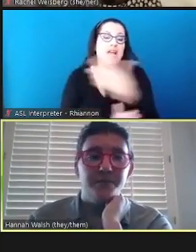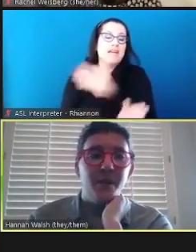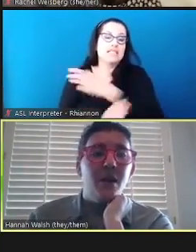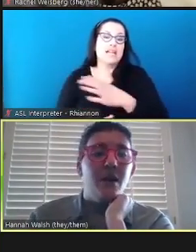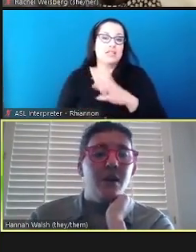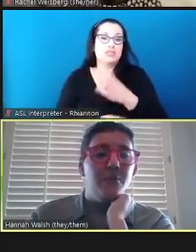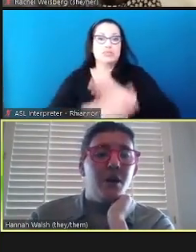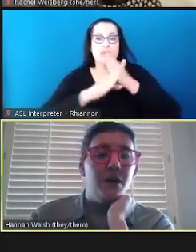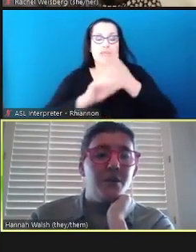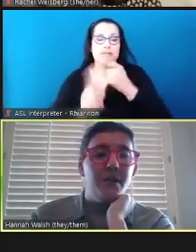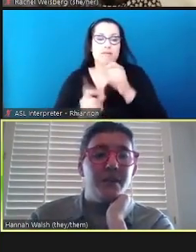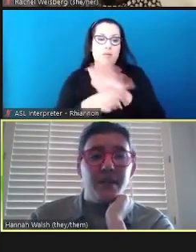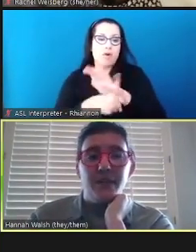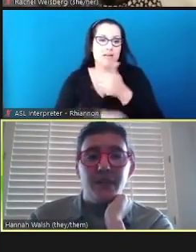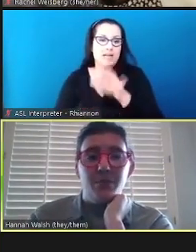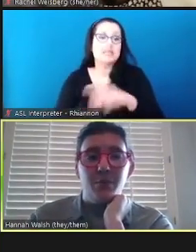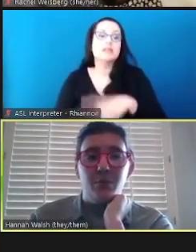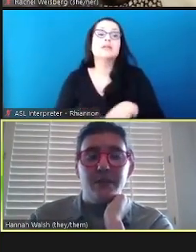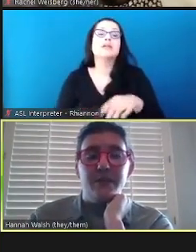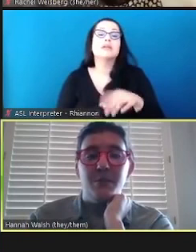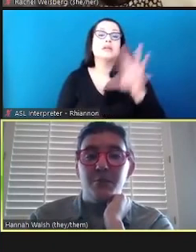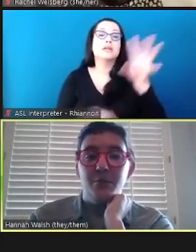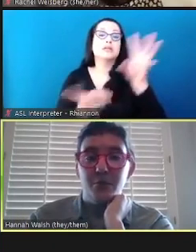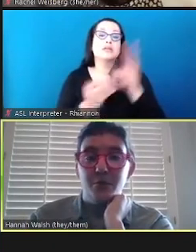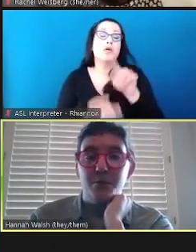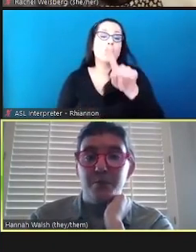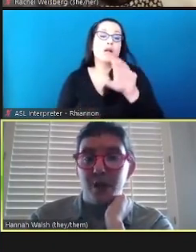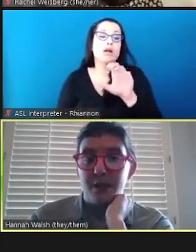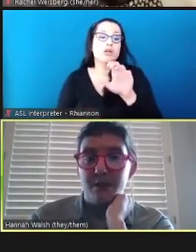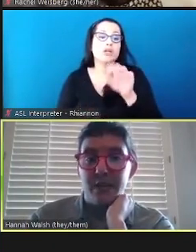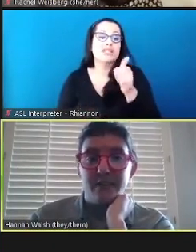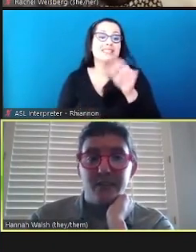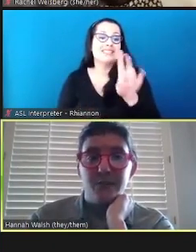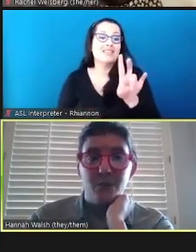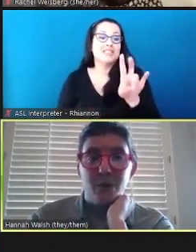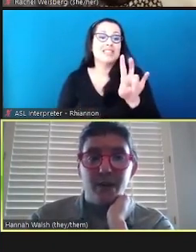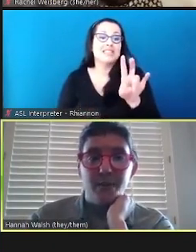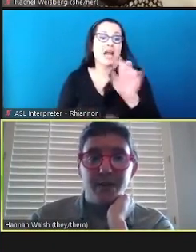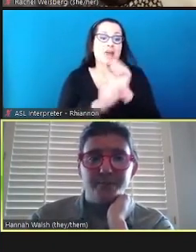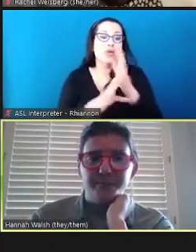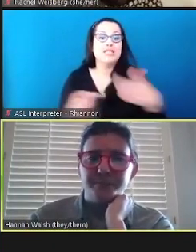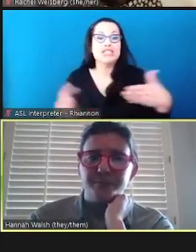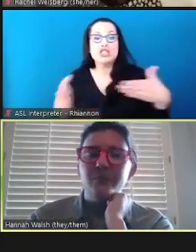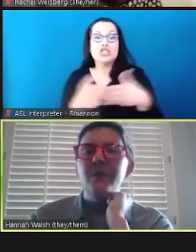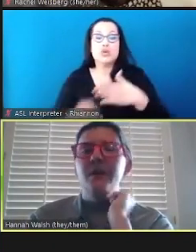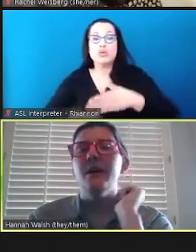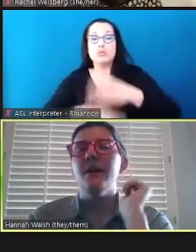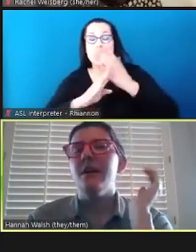COVID-19. 117 employees then sued to block the vaccine requirement.